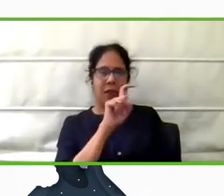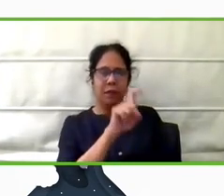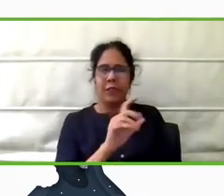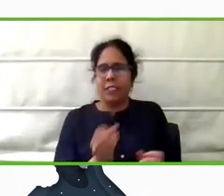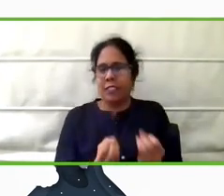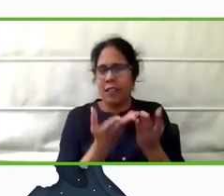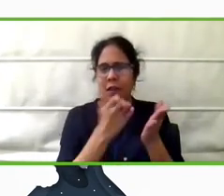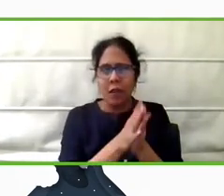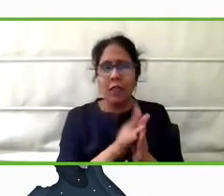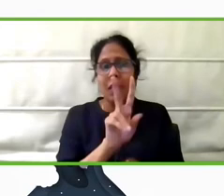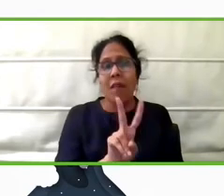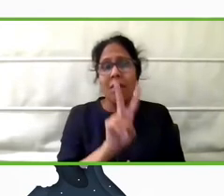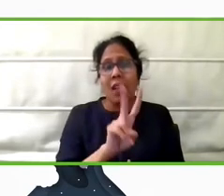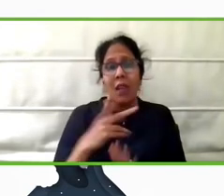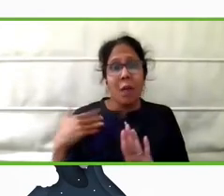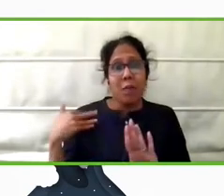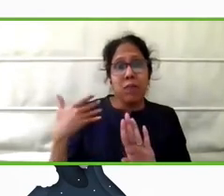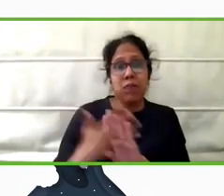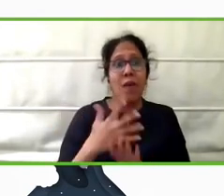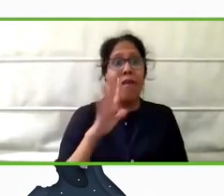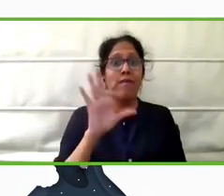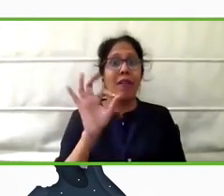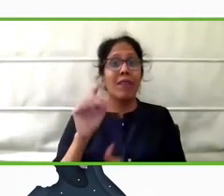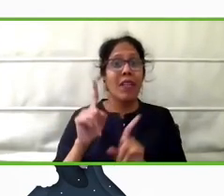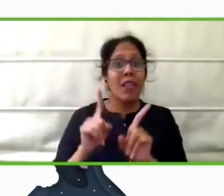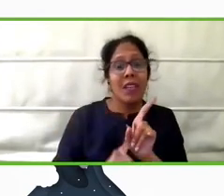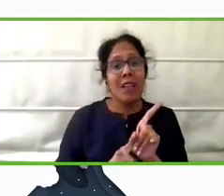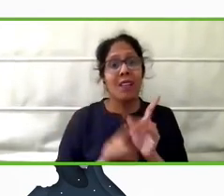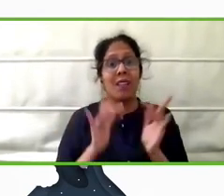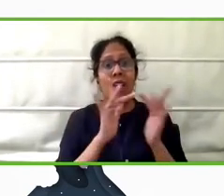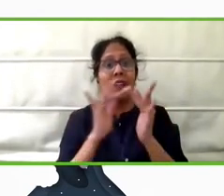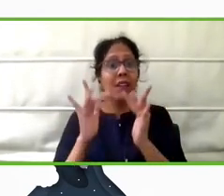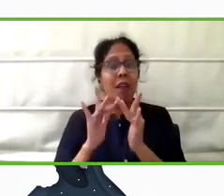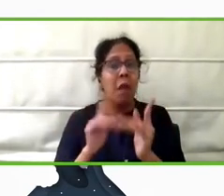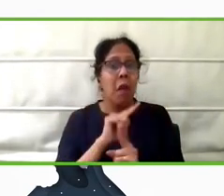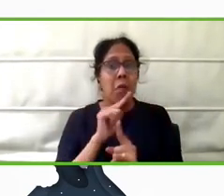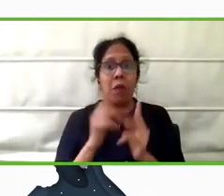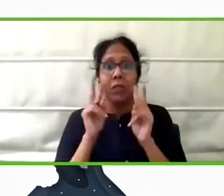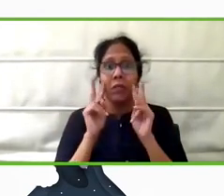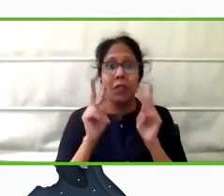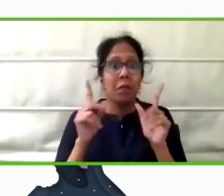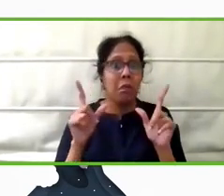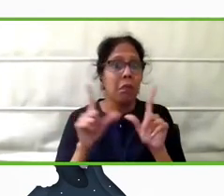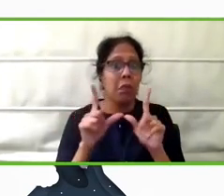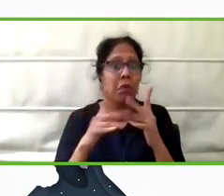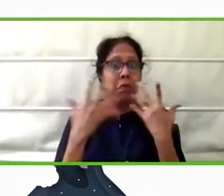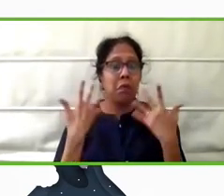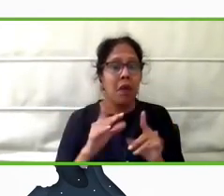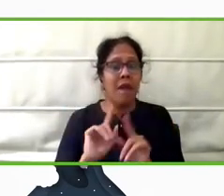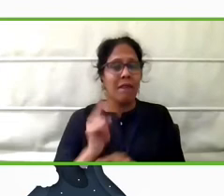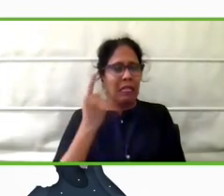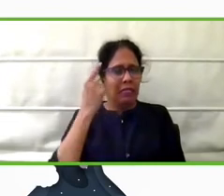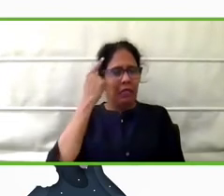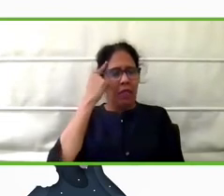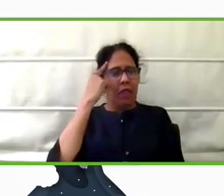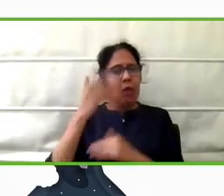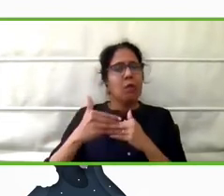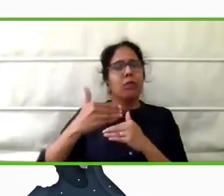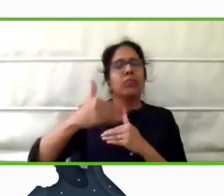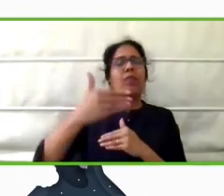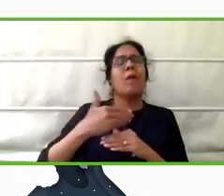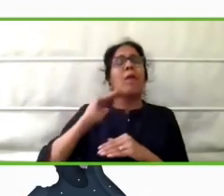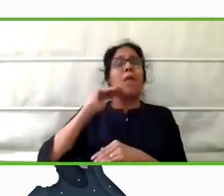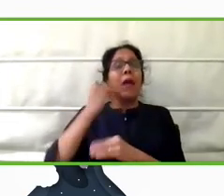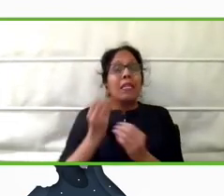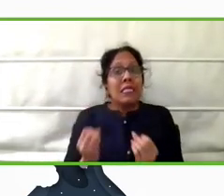seen 50 years of the internet, and I'm sure you wouldn't have thought about looking forward